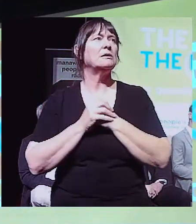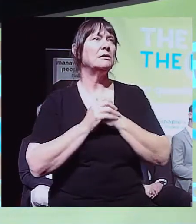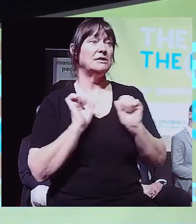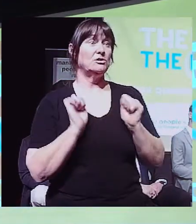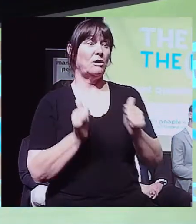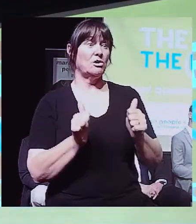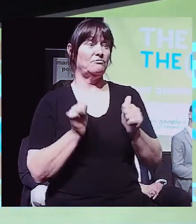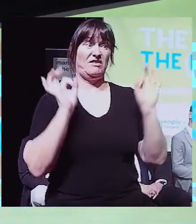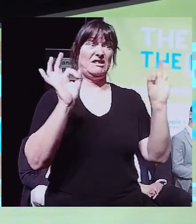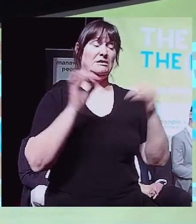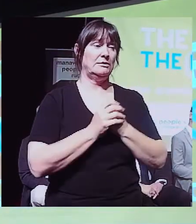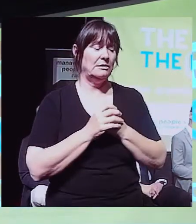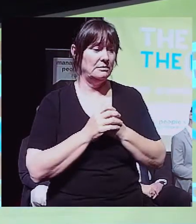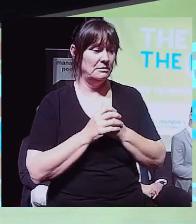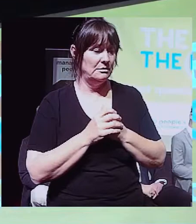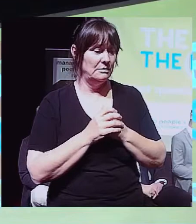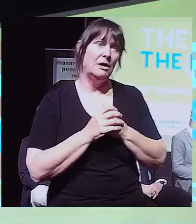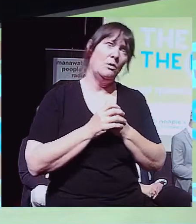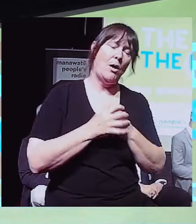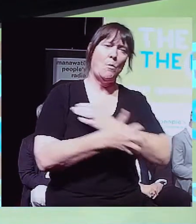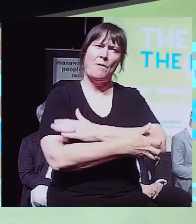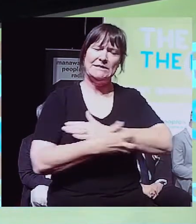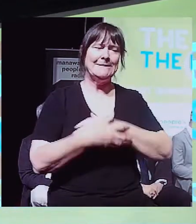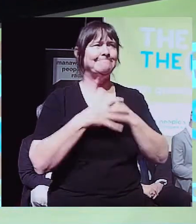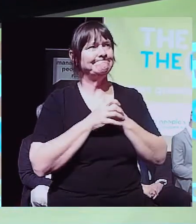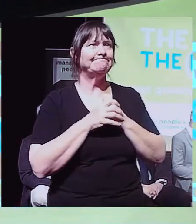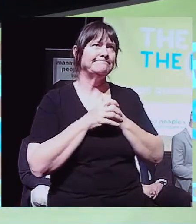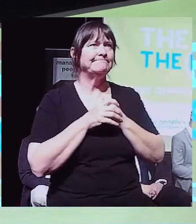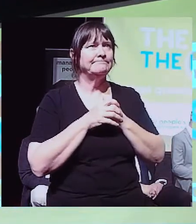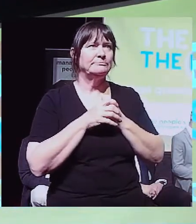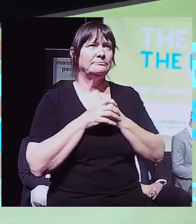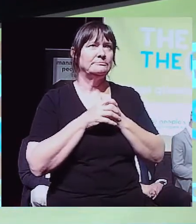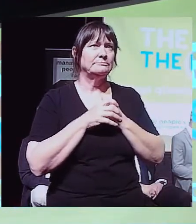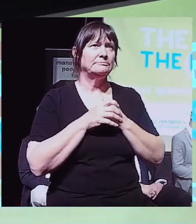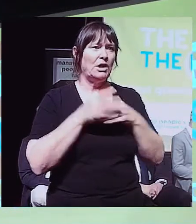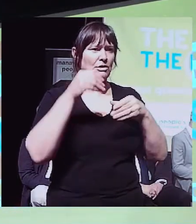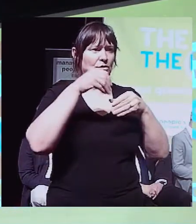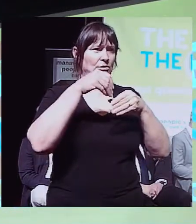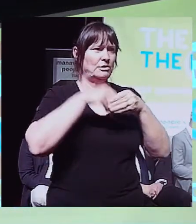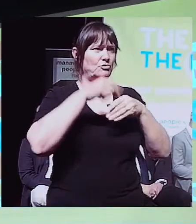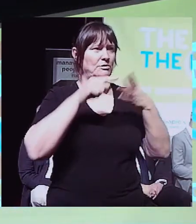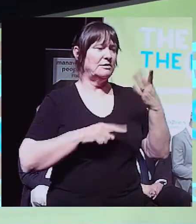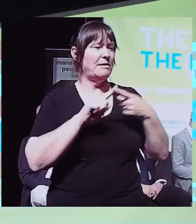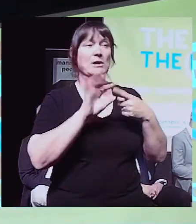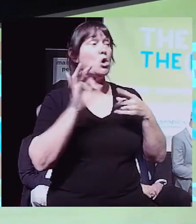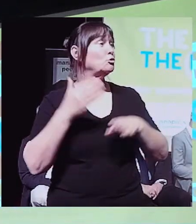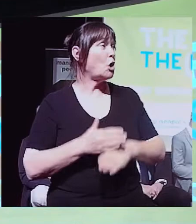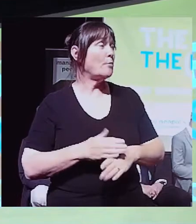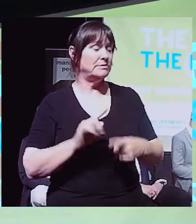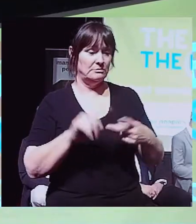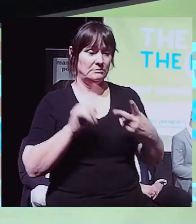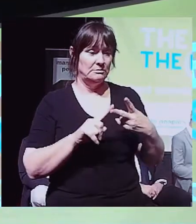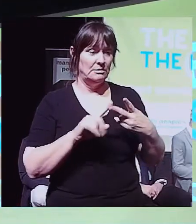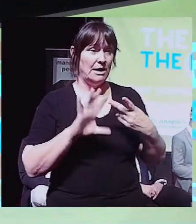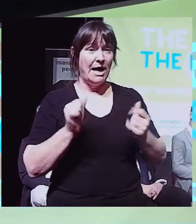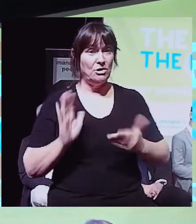fantastic, actually. Poverty is a lot of contribution things. First of all, people don't have jobs. How do you get the